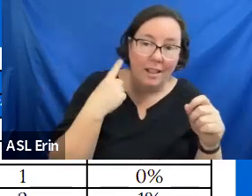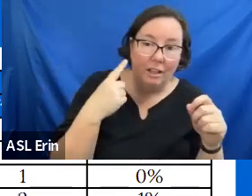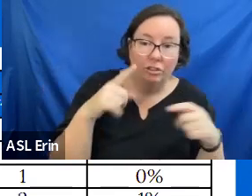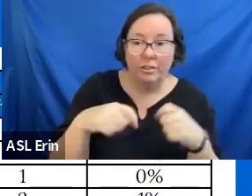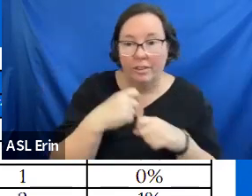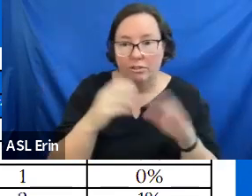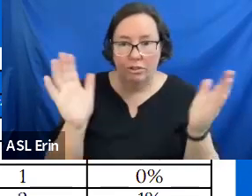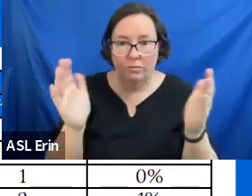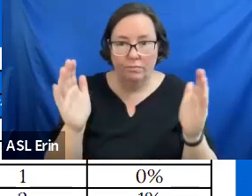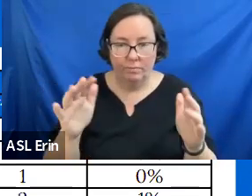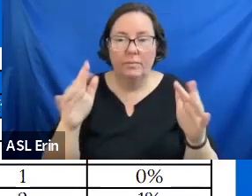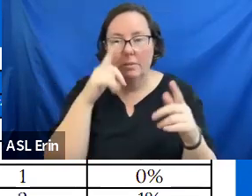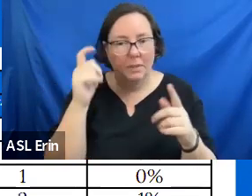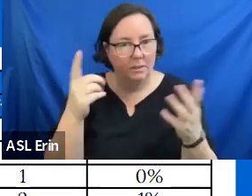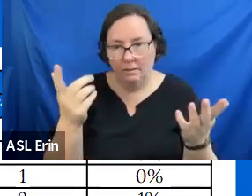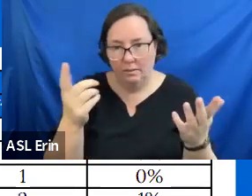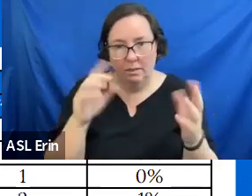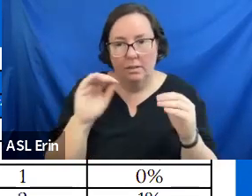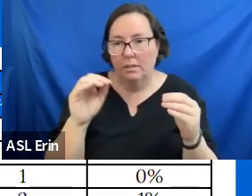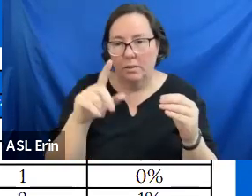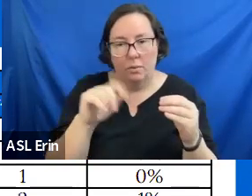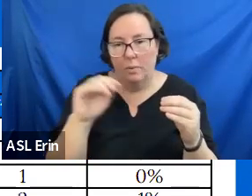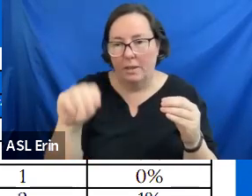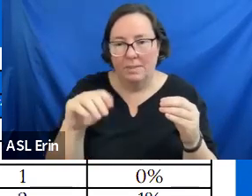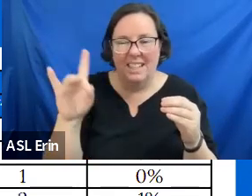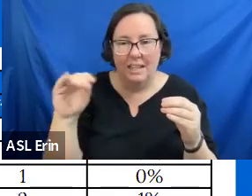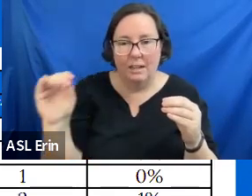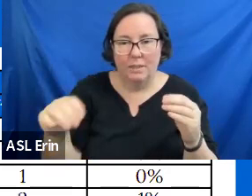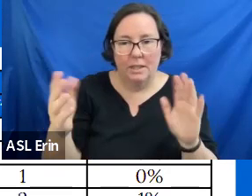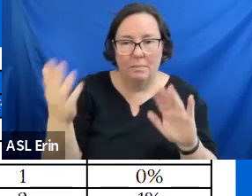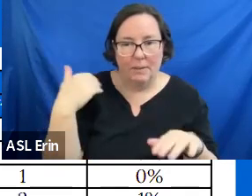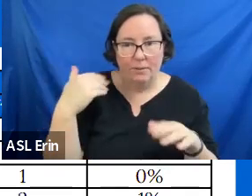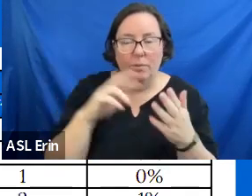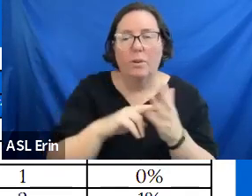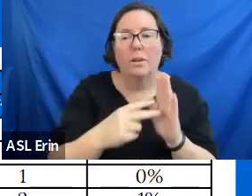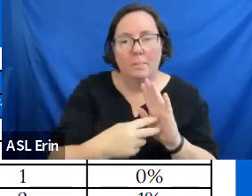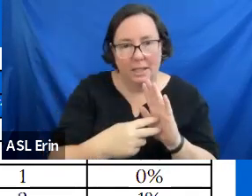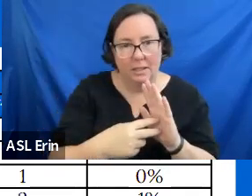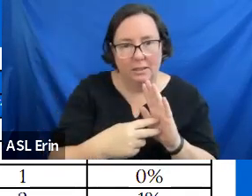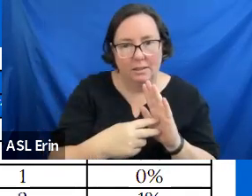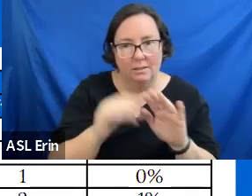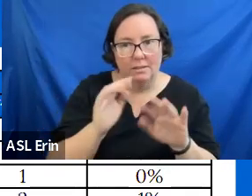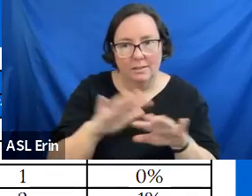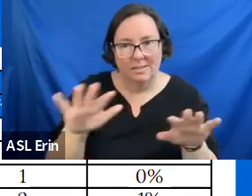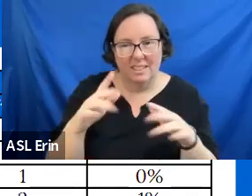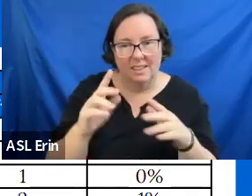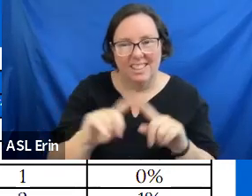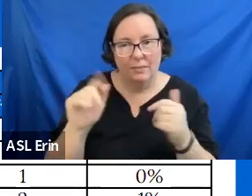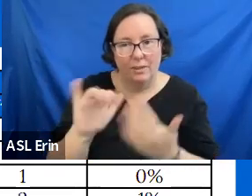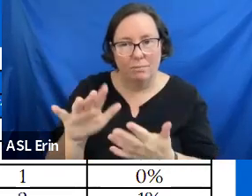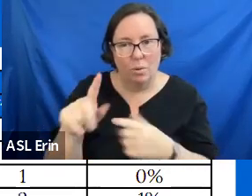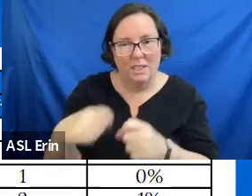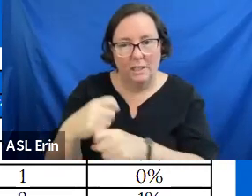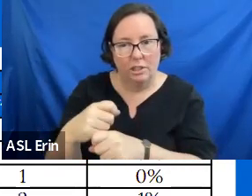you. Because there was no 20% and 80% the year before, wanted to show this separately